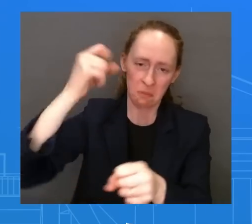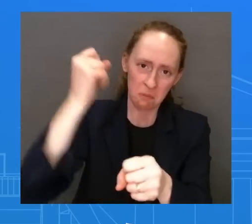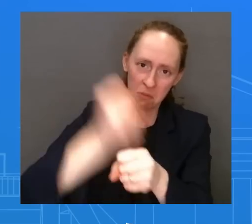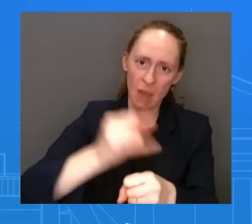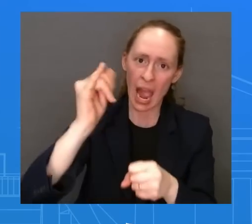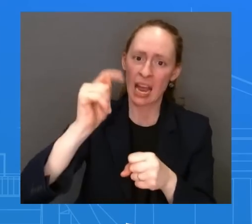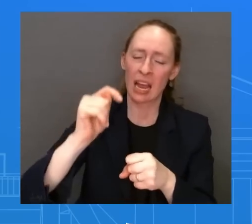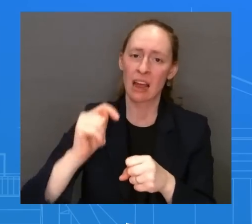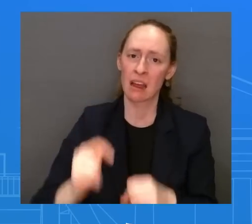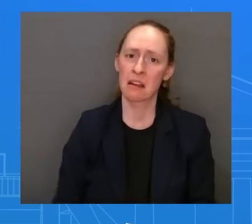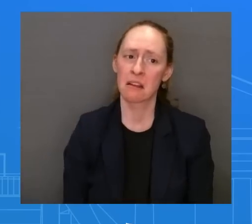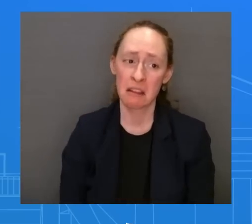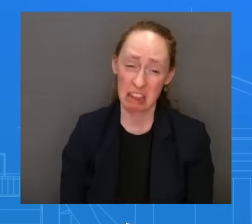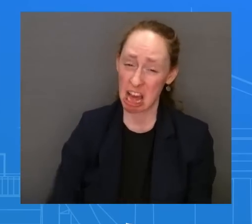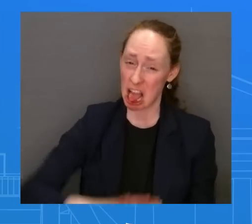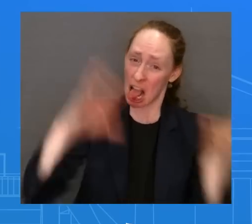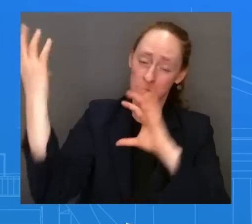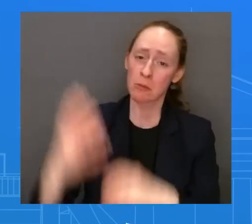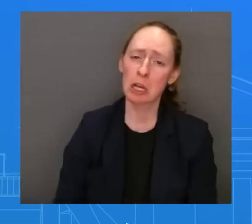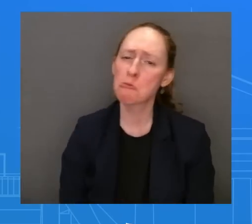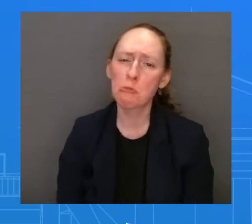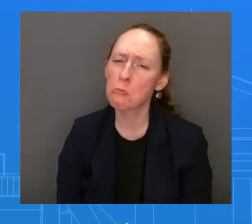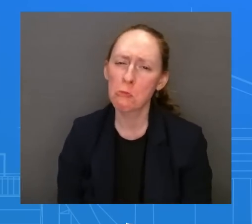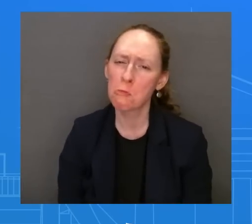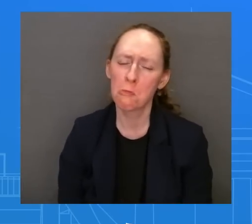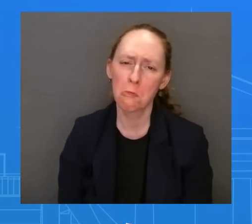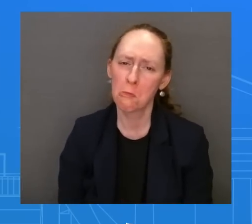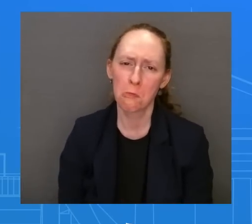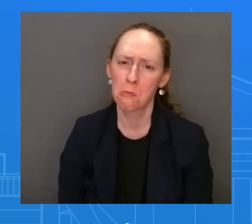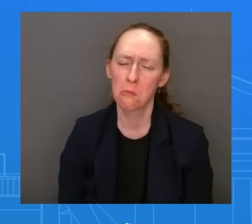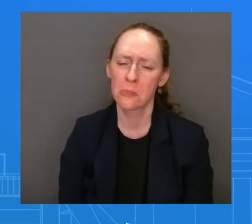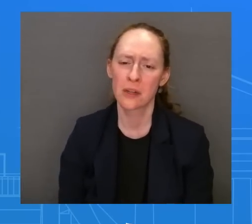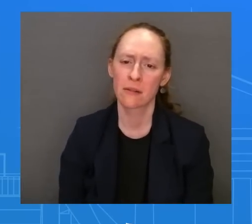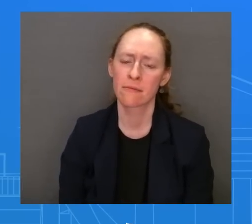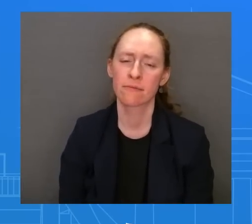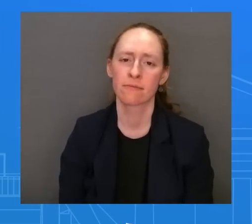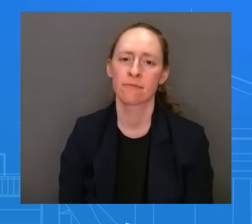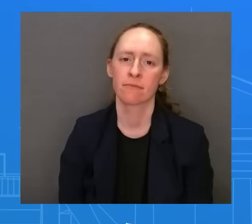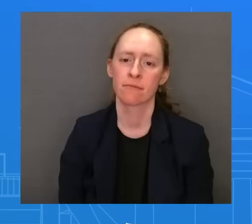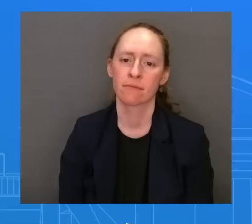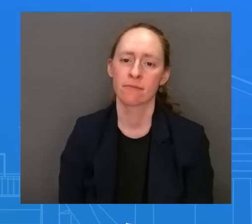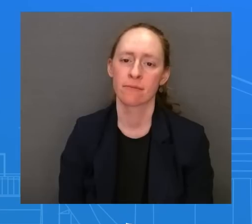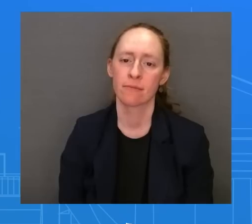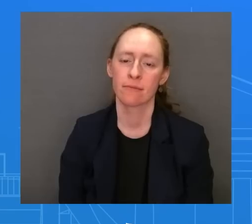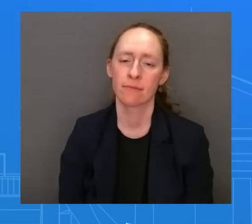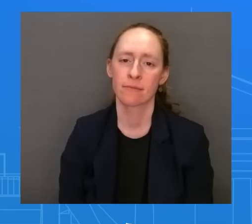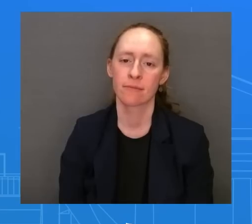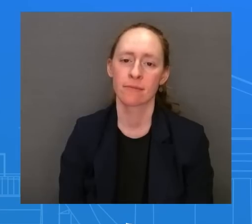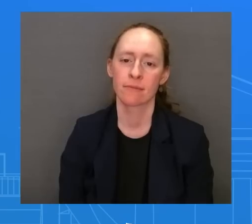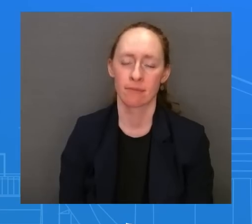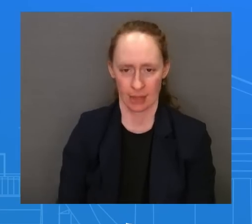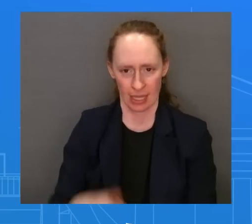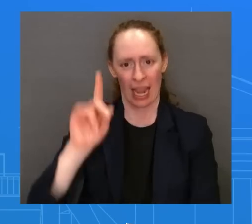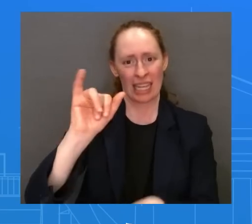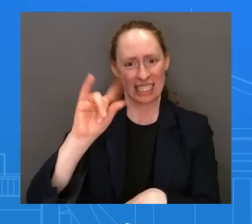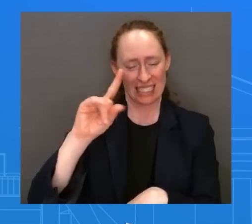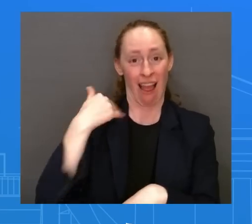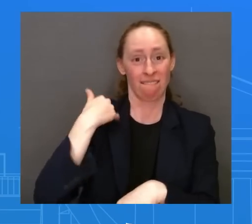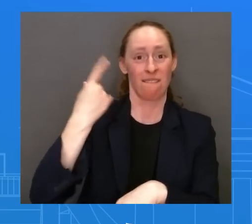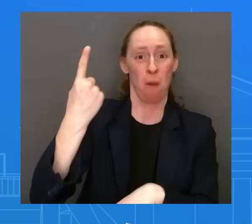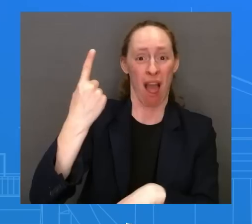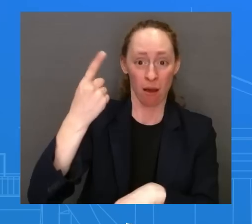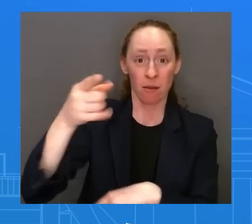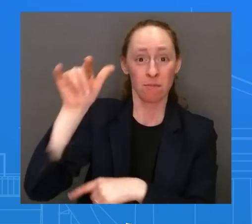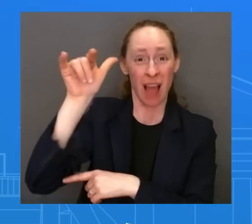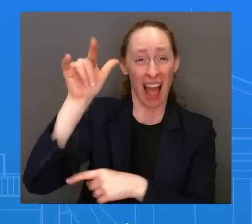one point during the evacuation there was an aircraft taking off full of people Americans and Afghans alike every 48 minutes and